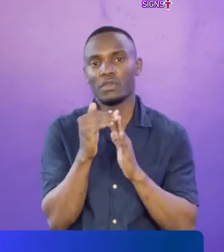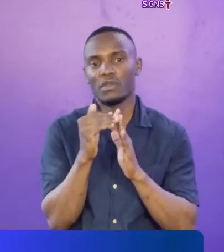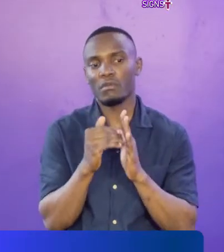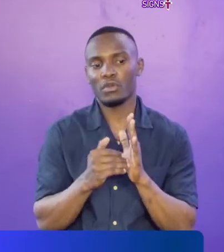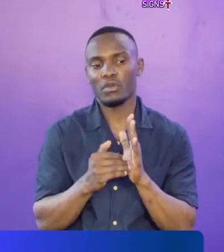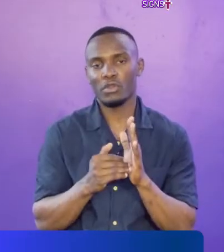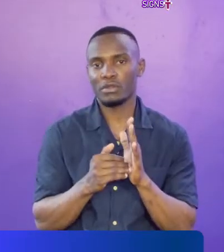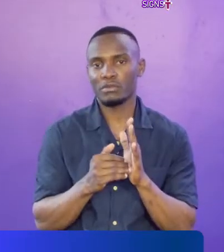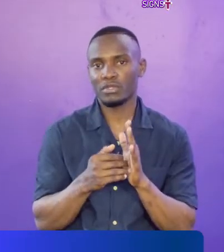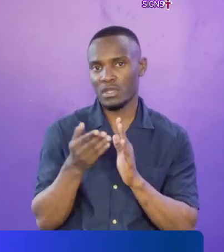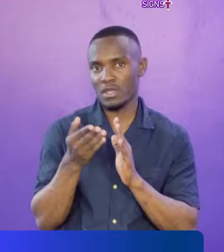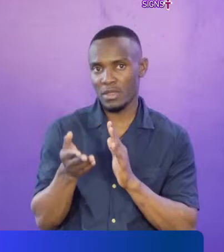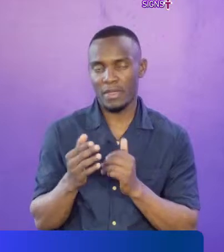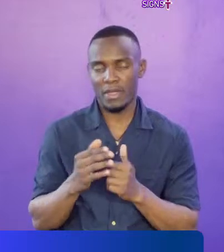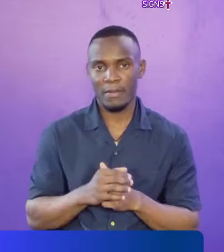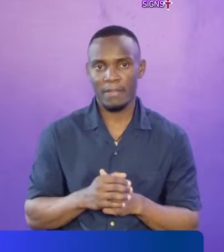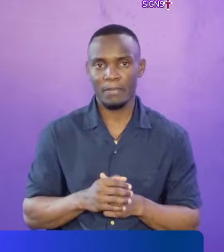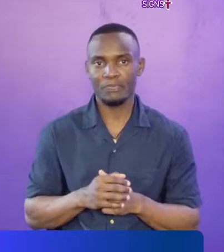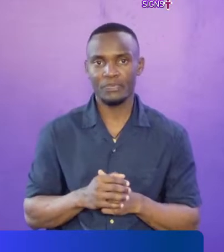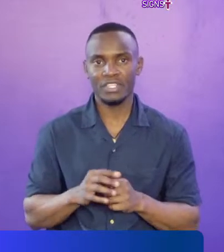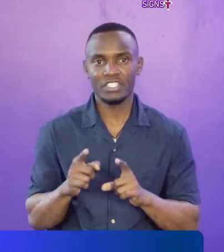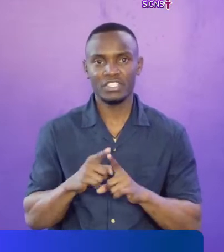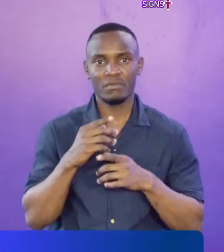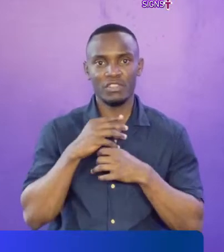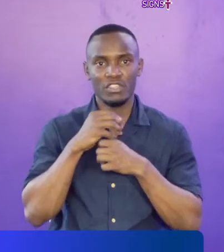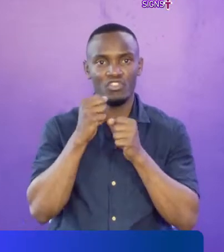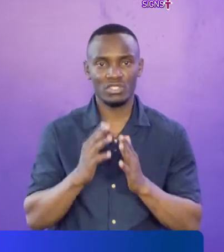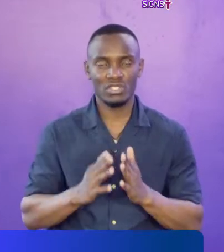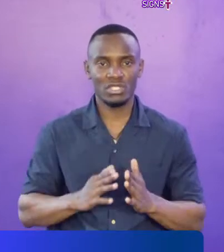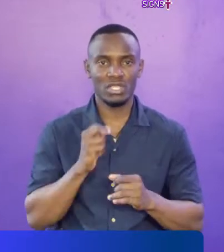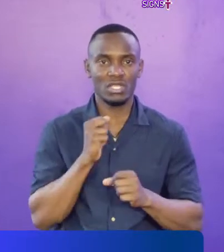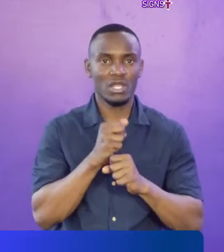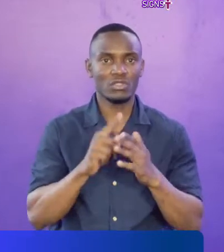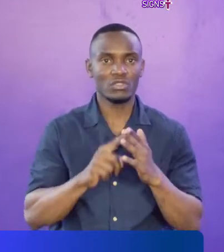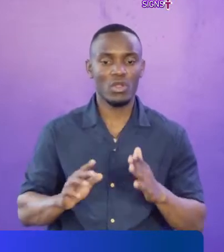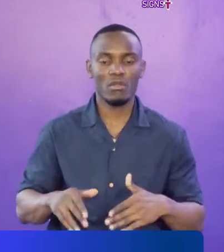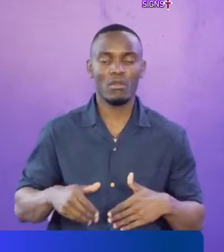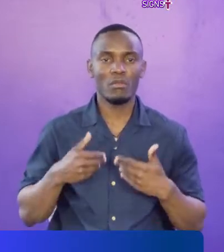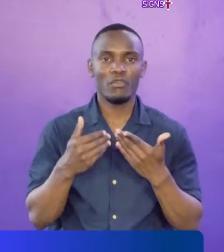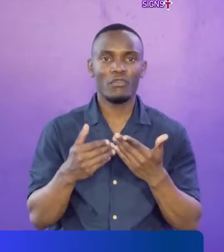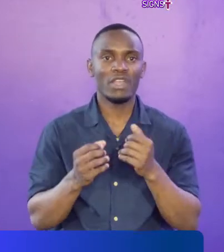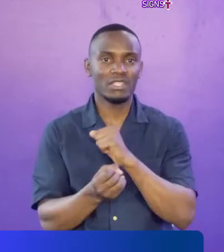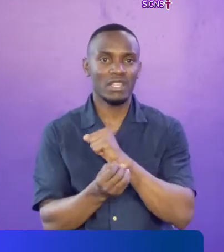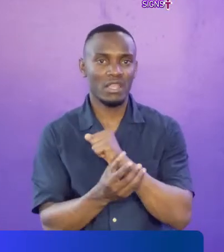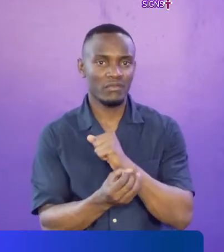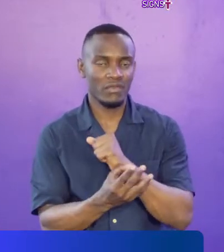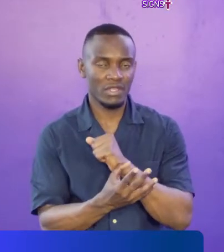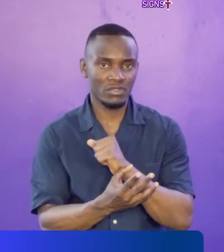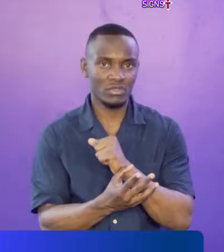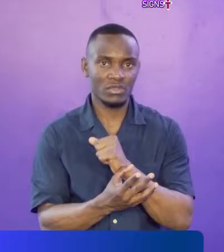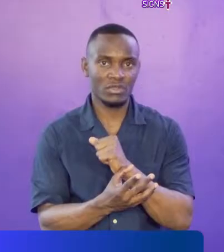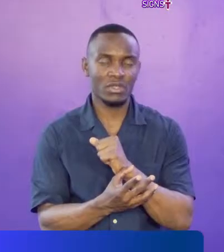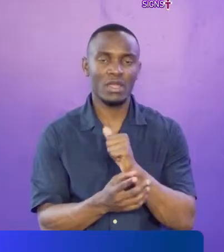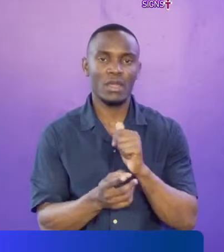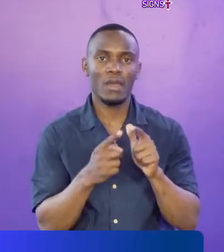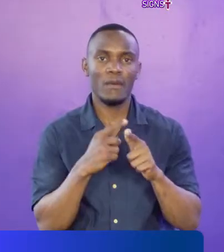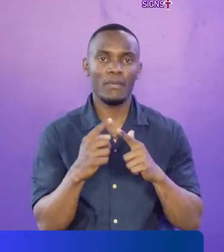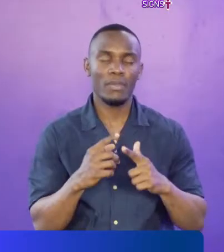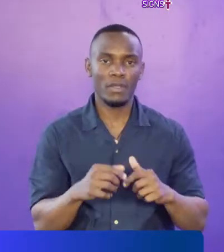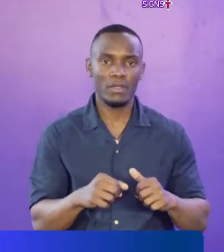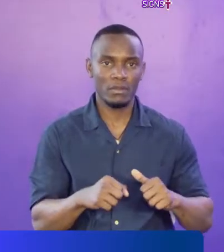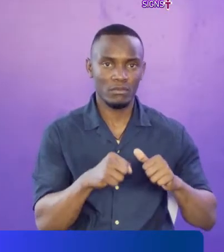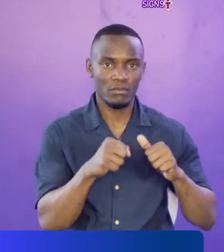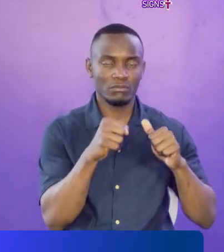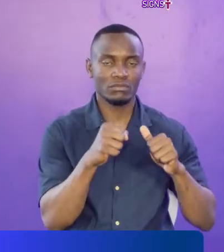that. Yeah. So the trustee provides the advisory led by the CEO, and the CEO also the CEO together with other trustee members